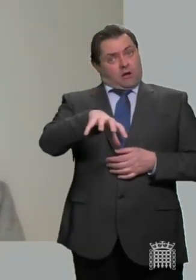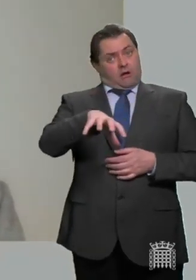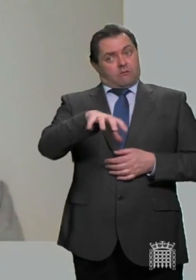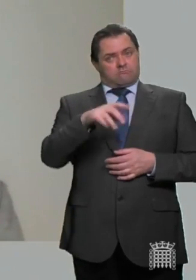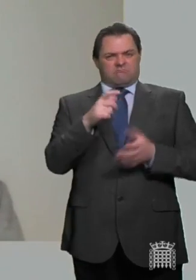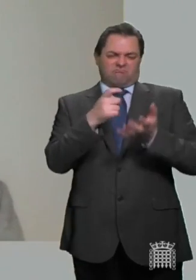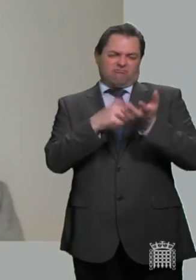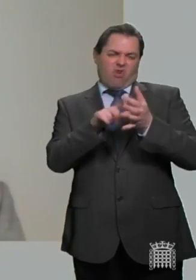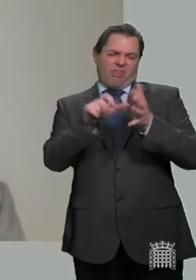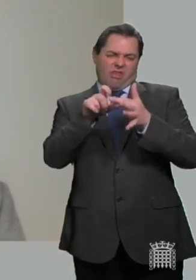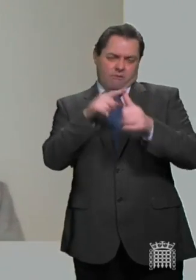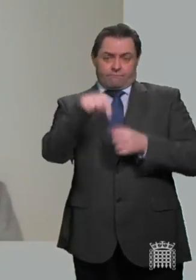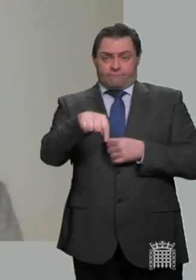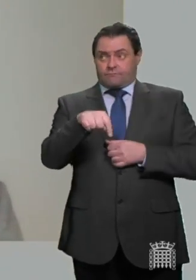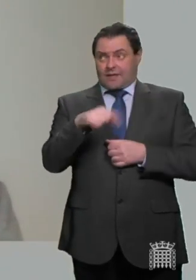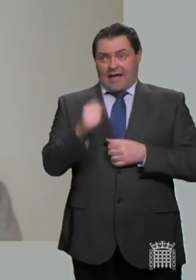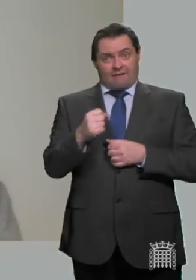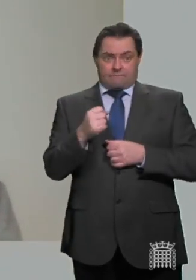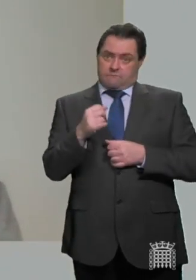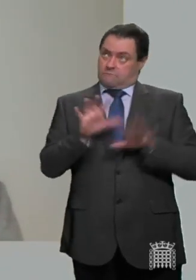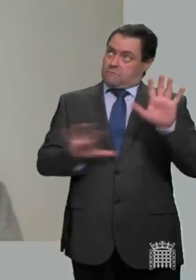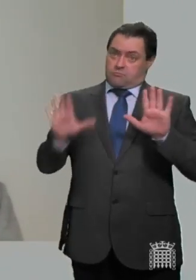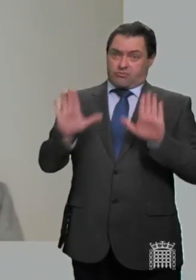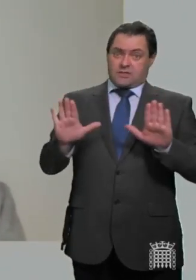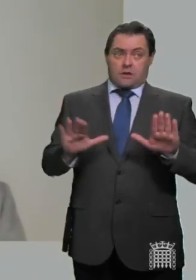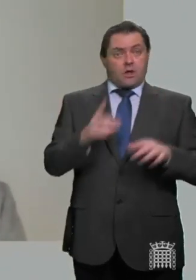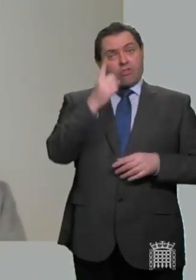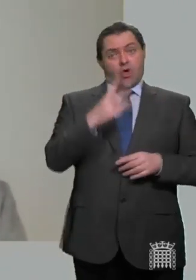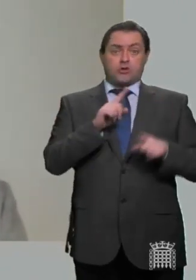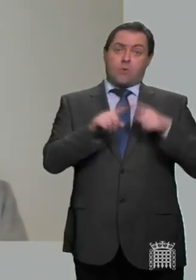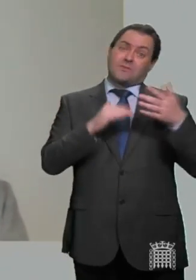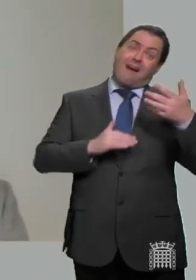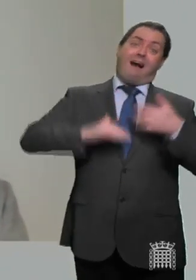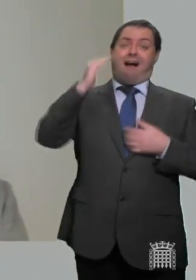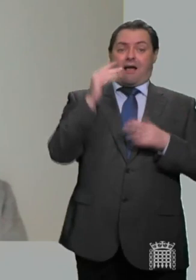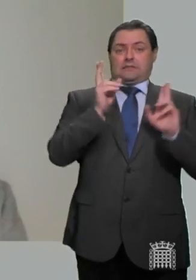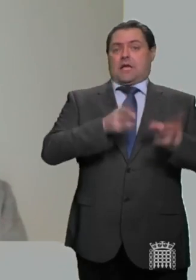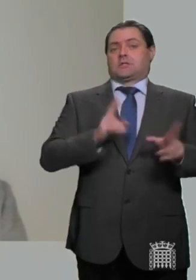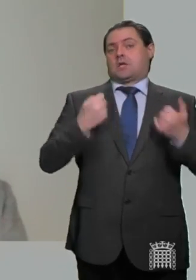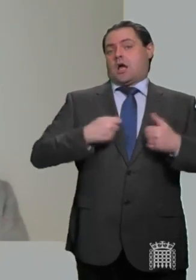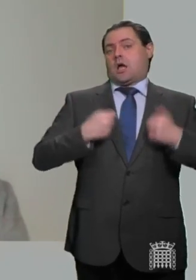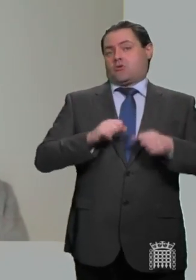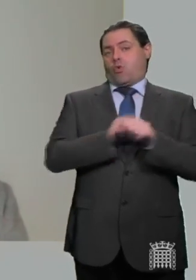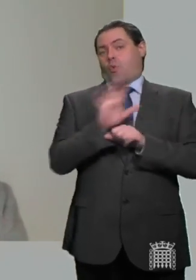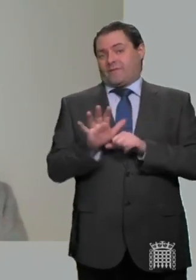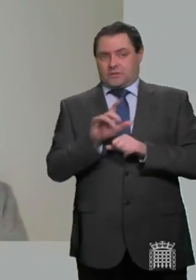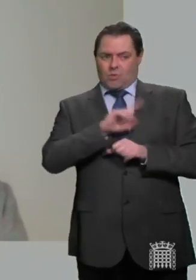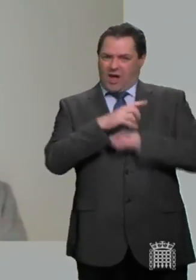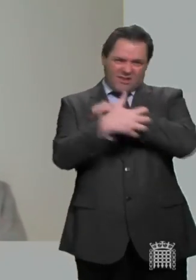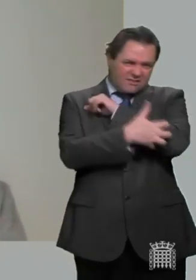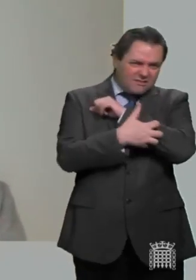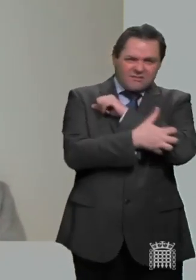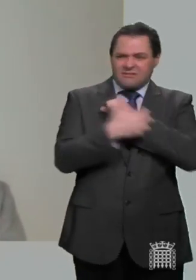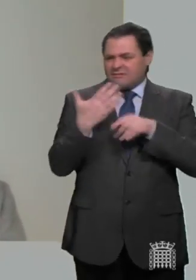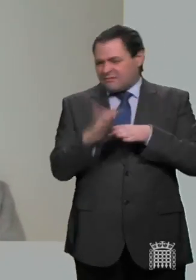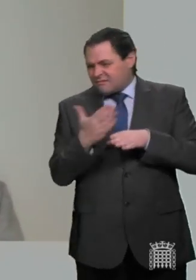located, has the third highest Covid death rate in the UK, due mainly to inequality, poverty and chronic underfunding. This UK government